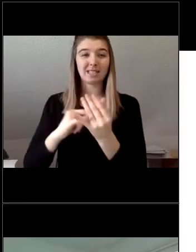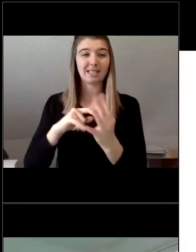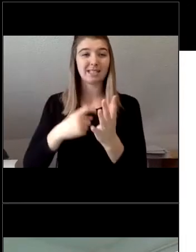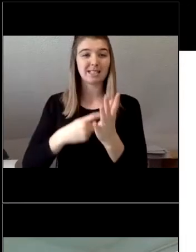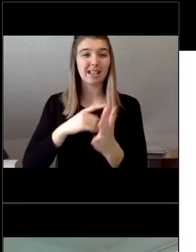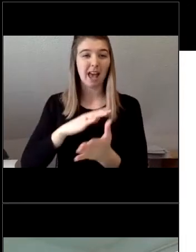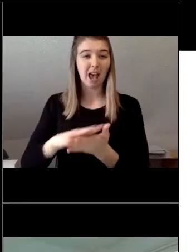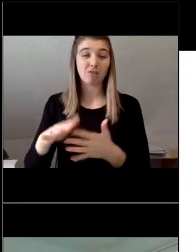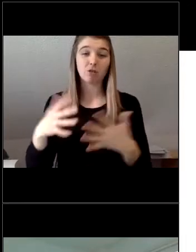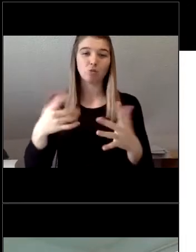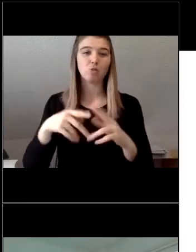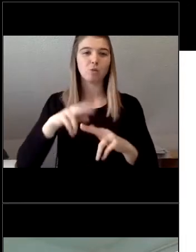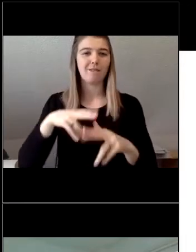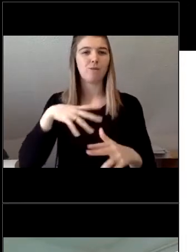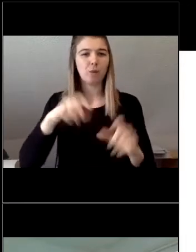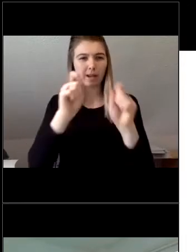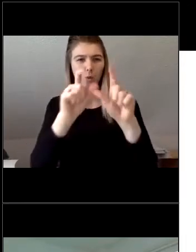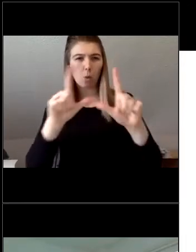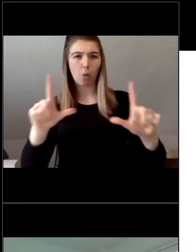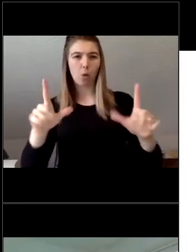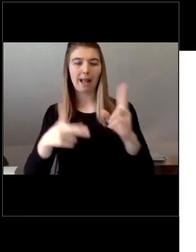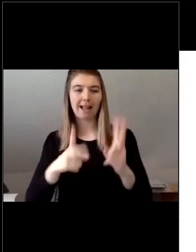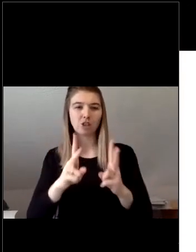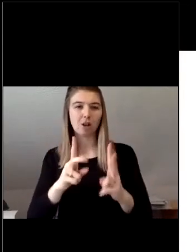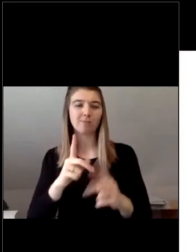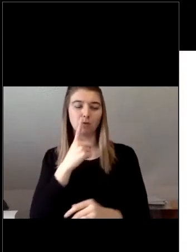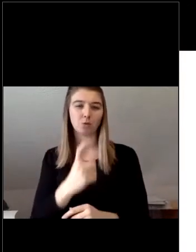back to you for Q&A after Sarah's presentation.